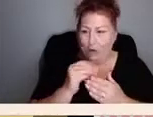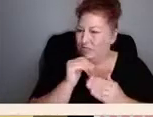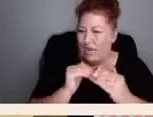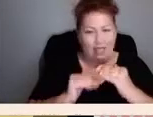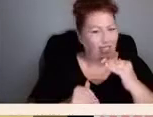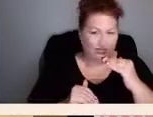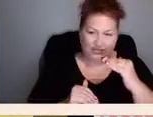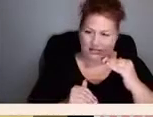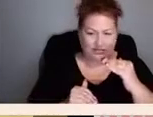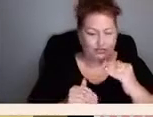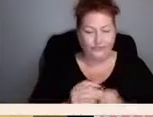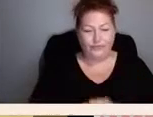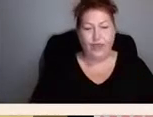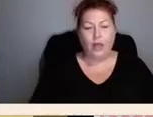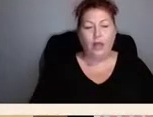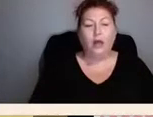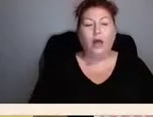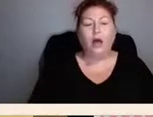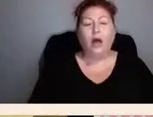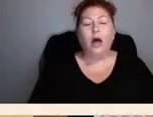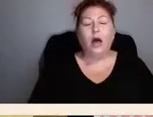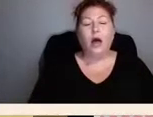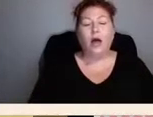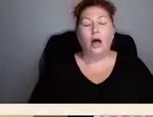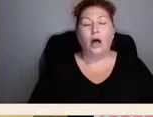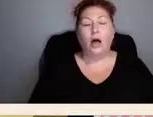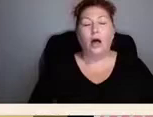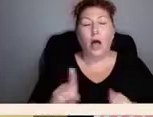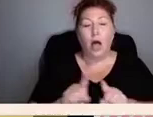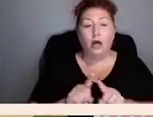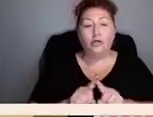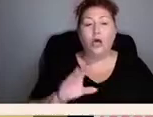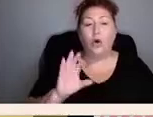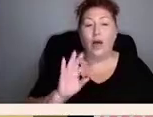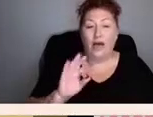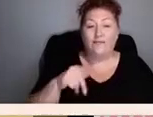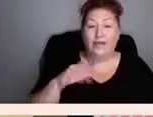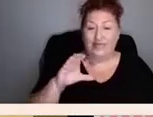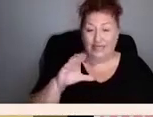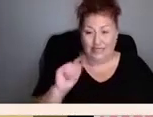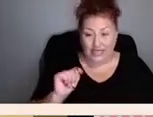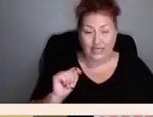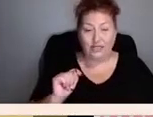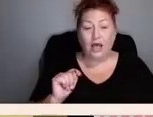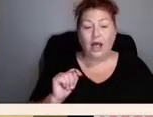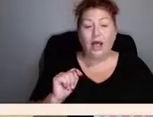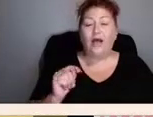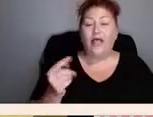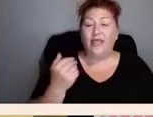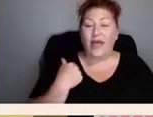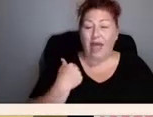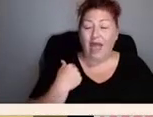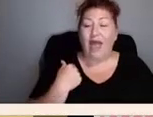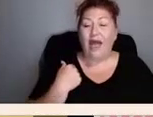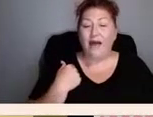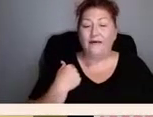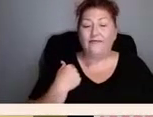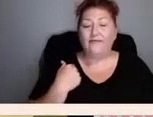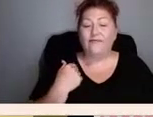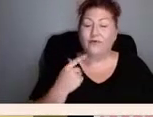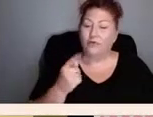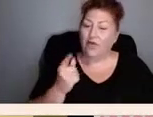less. Also, the FPCTPs, they address